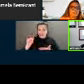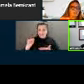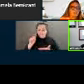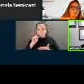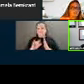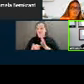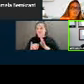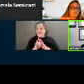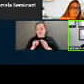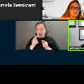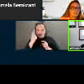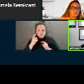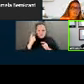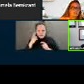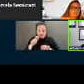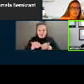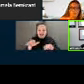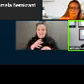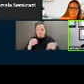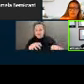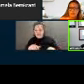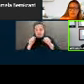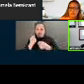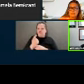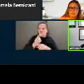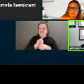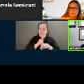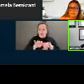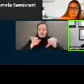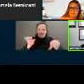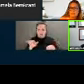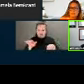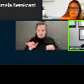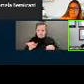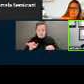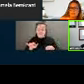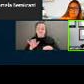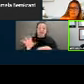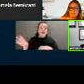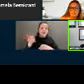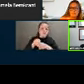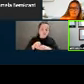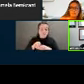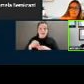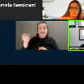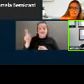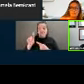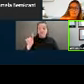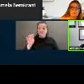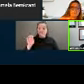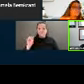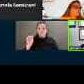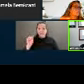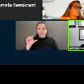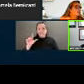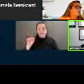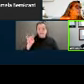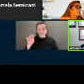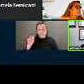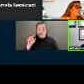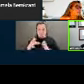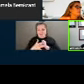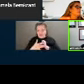and taking appropriate actions, including through de-escalation techniques, and Nicole alluded to the PowerFlow resource that we make